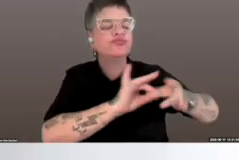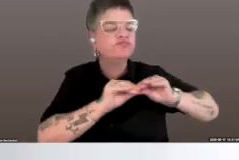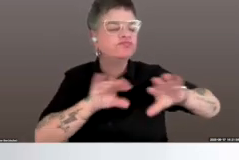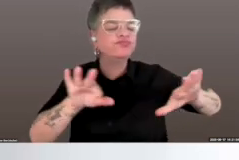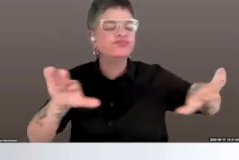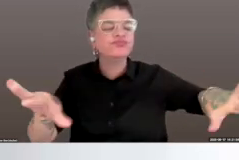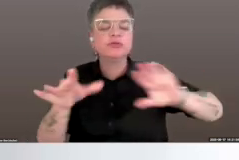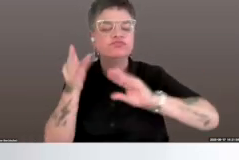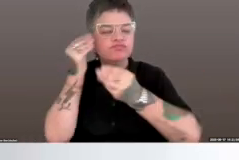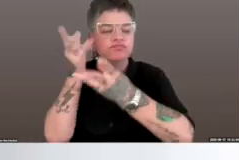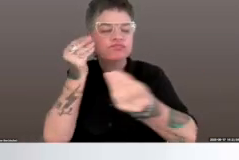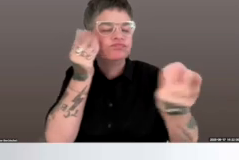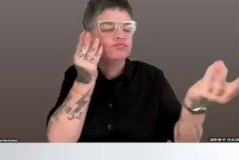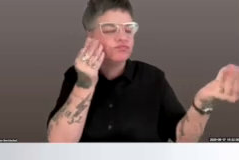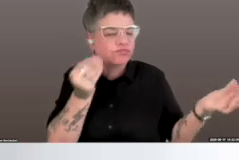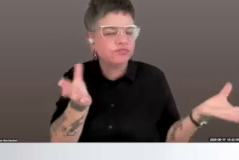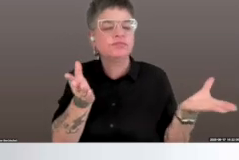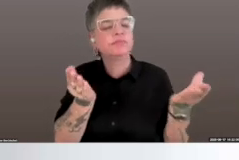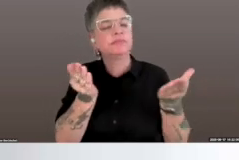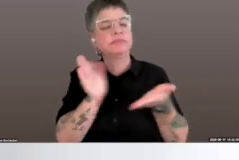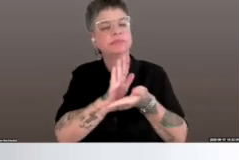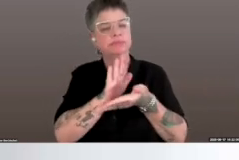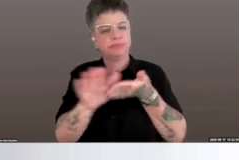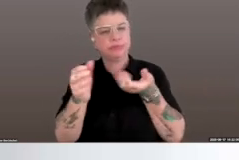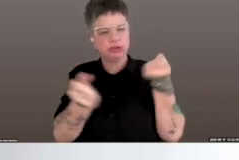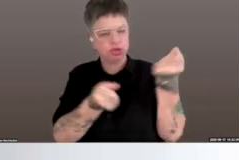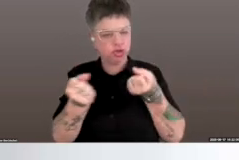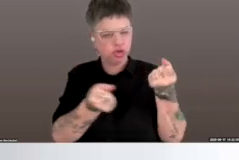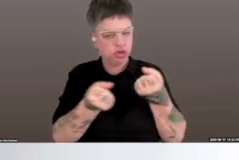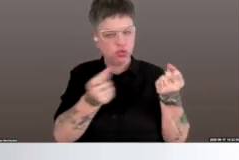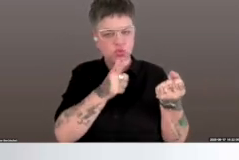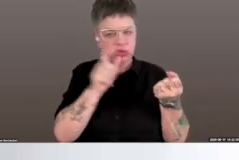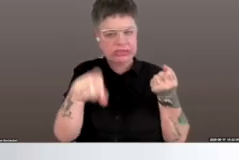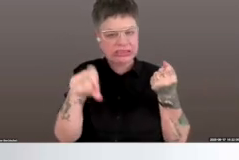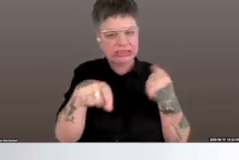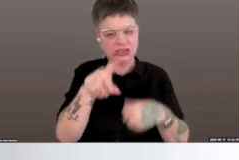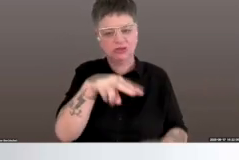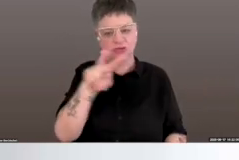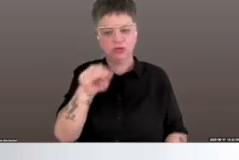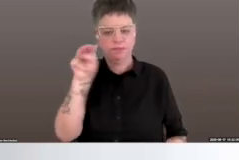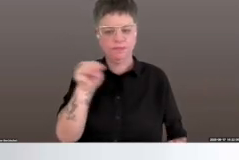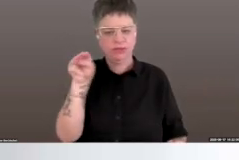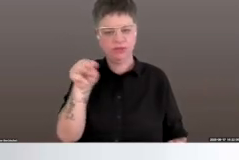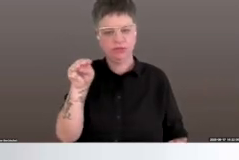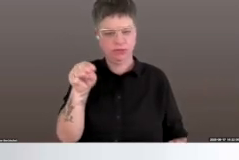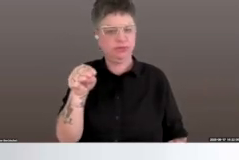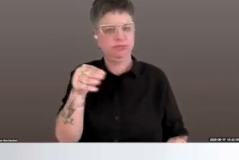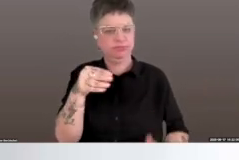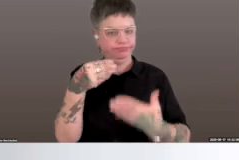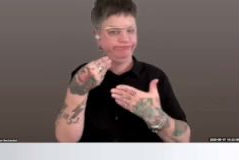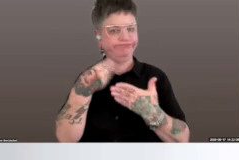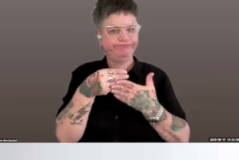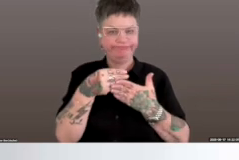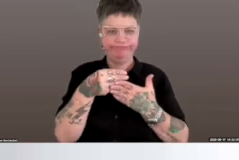word about CARB's vehicle purchase incentives to those who need them the most. About $22 million has been allocated to date.